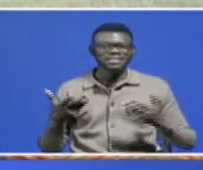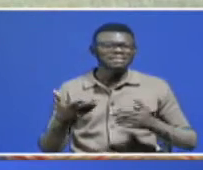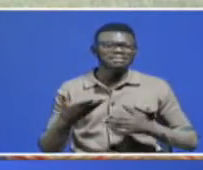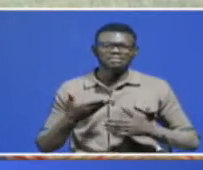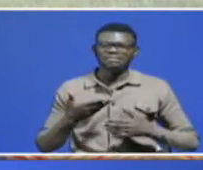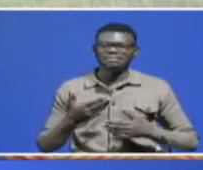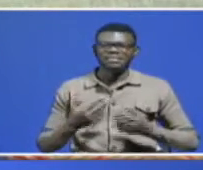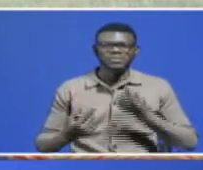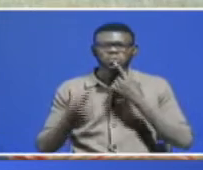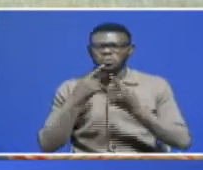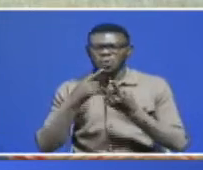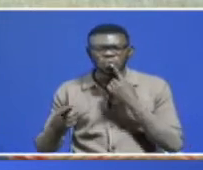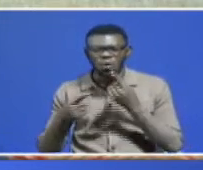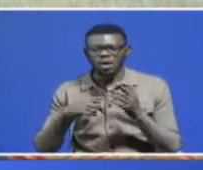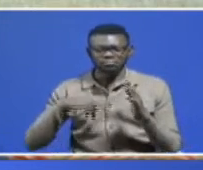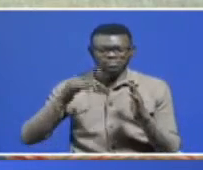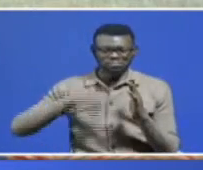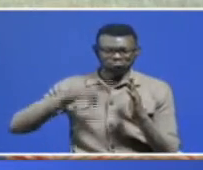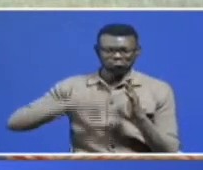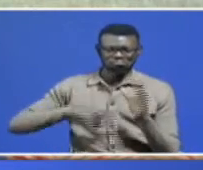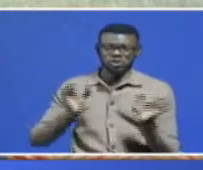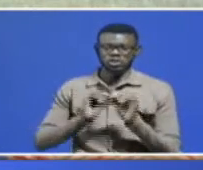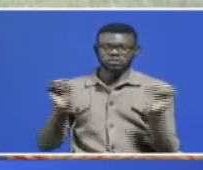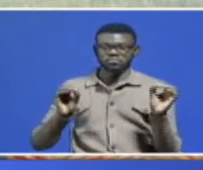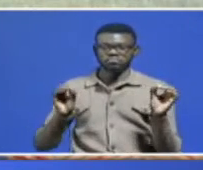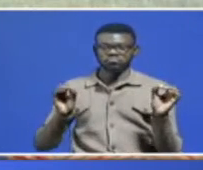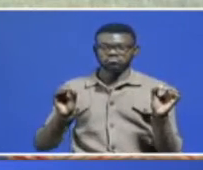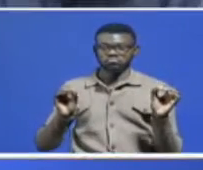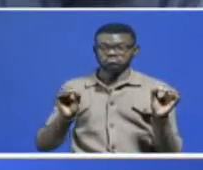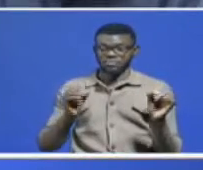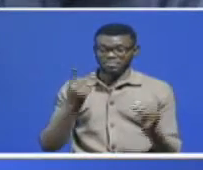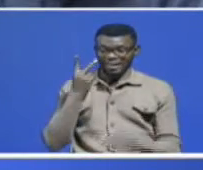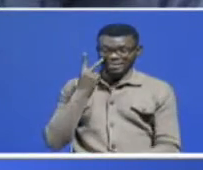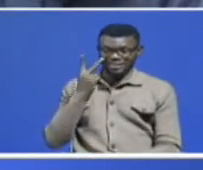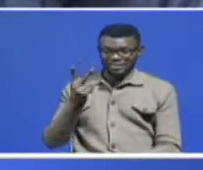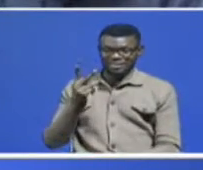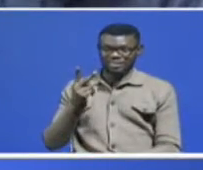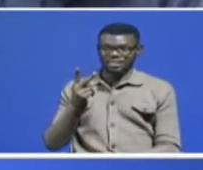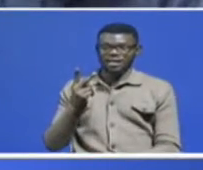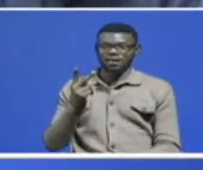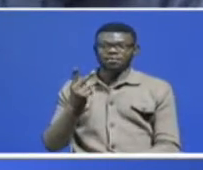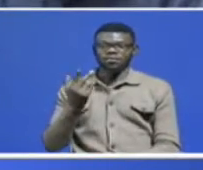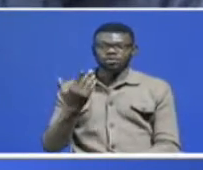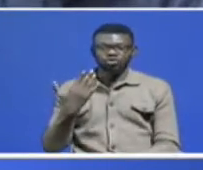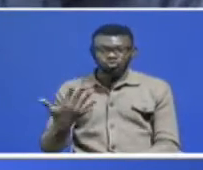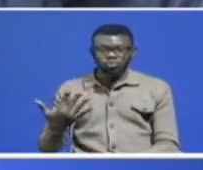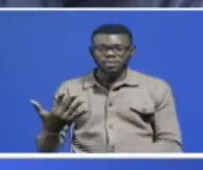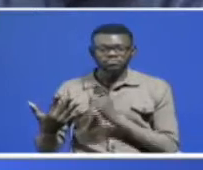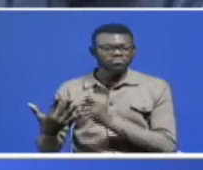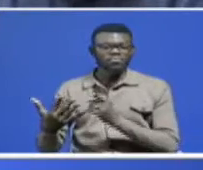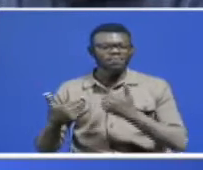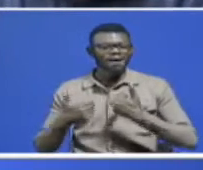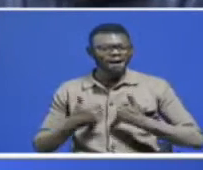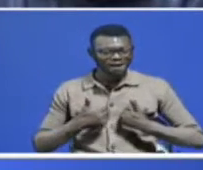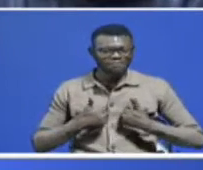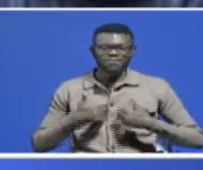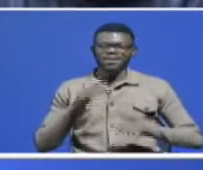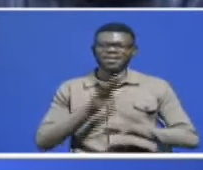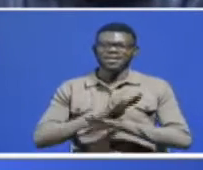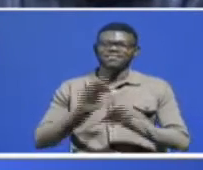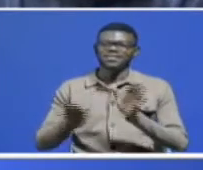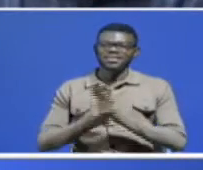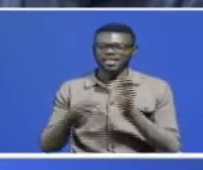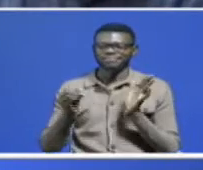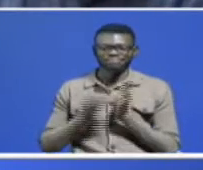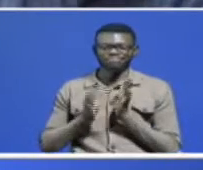reading documents. If you ask me, this document is largely capturing what needed to be